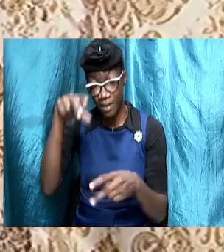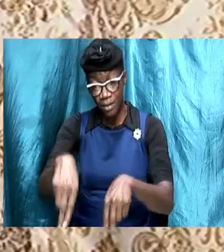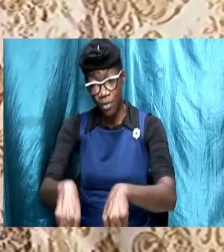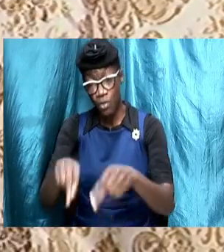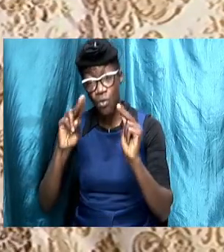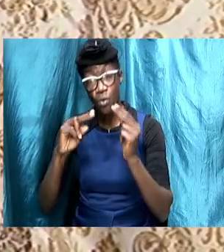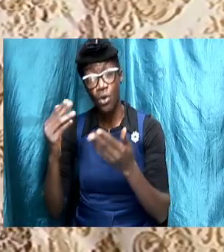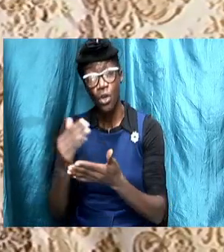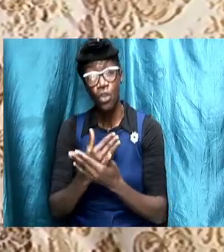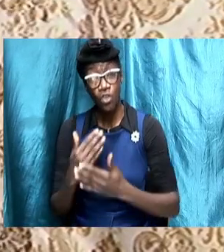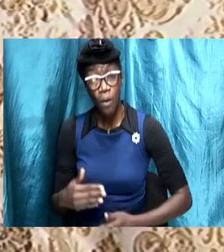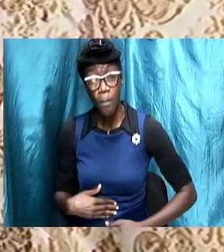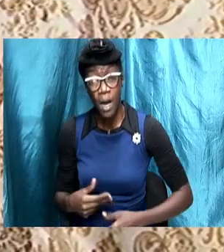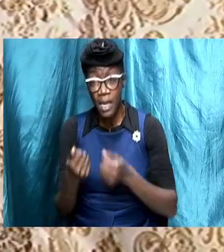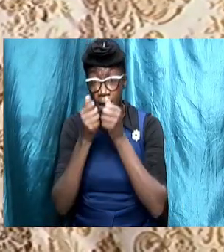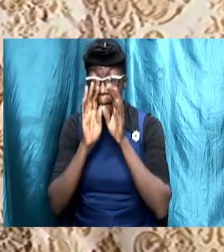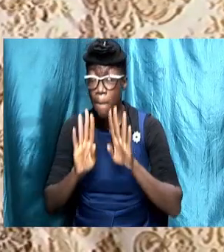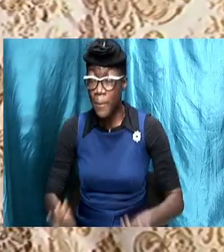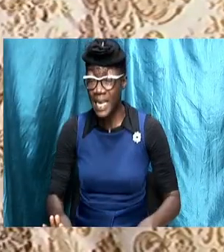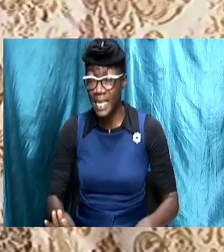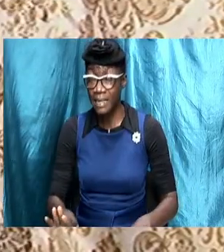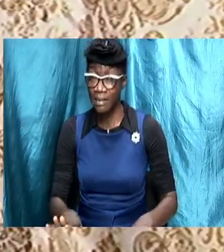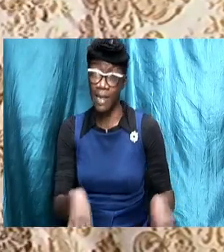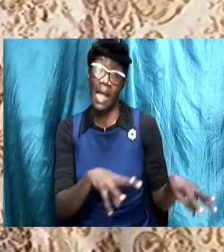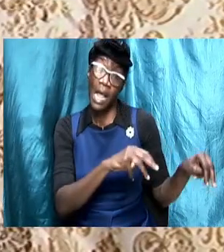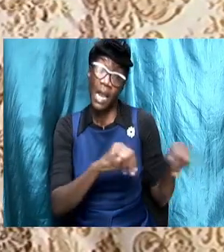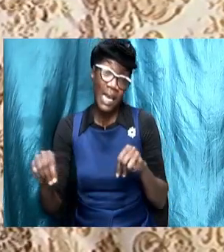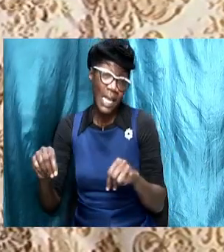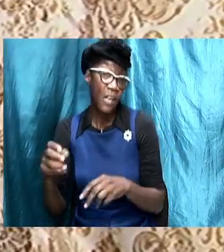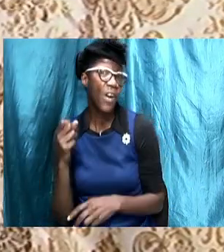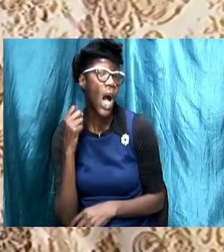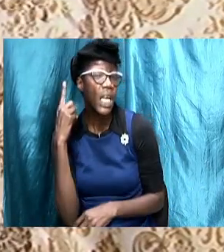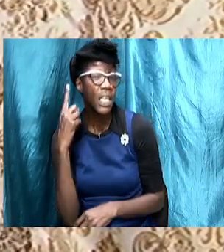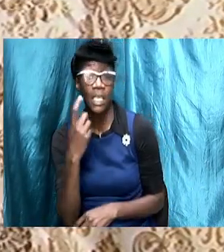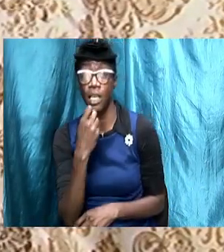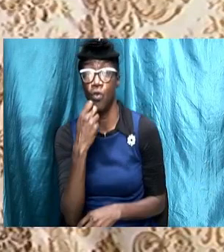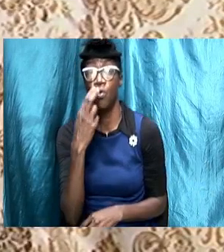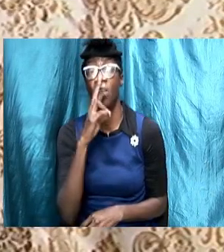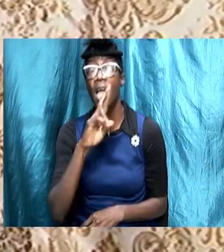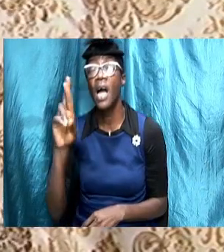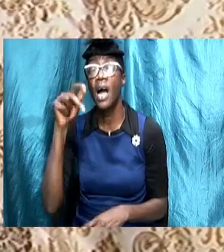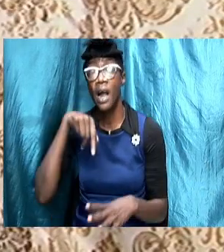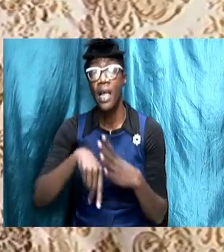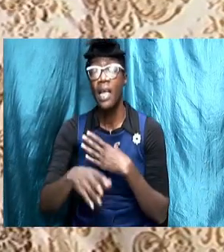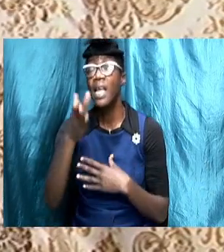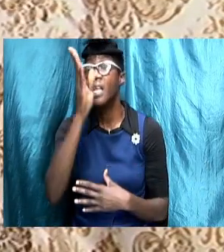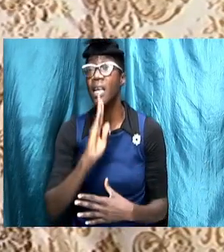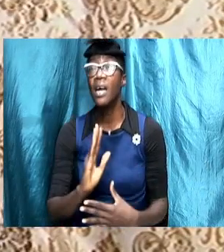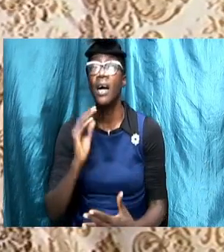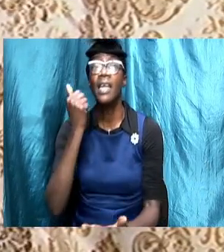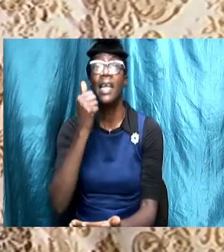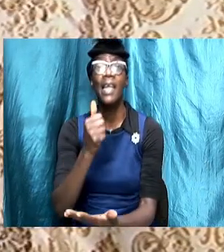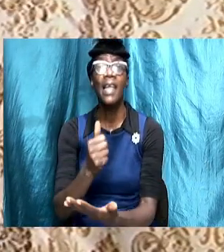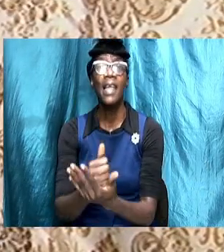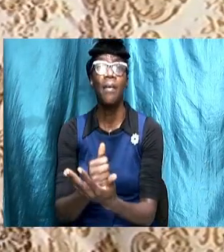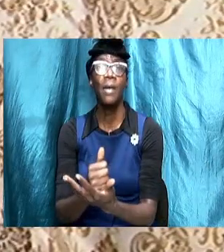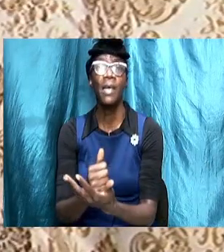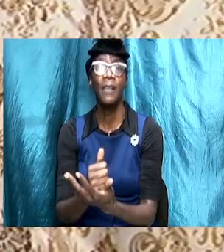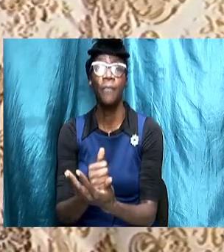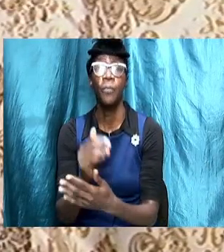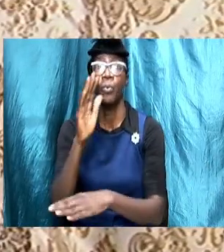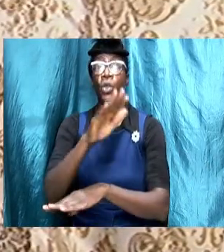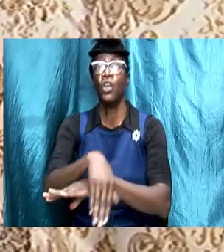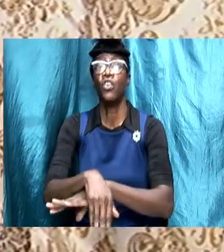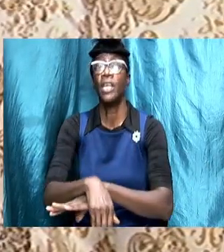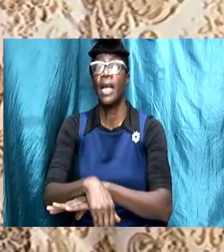will be left blessed, somebody will be left understanding who they are in God. Amen. Now, tonight